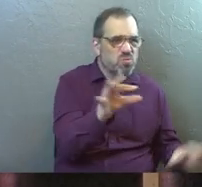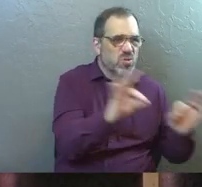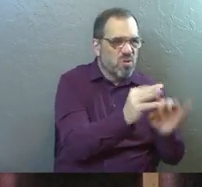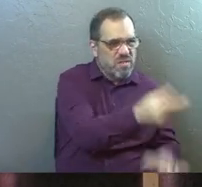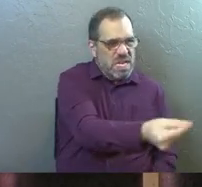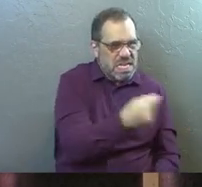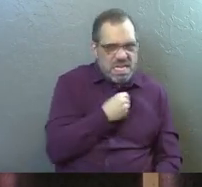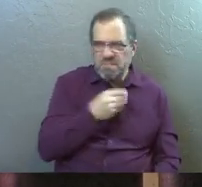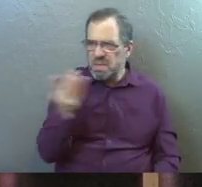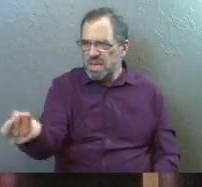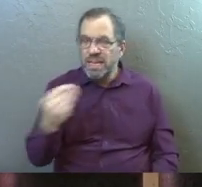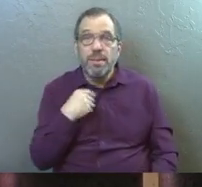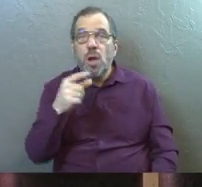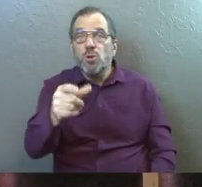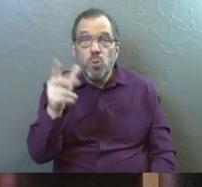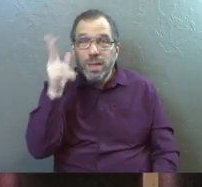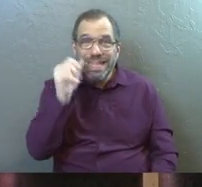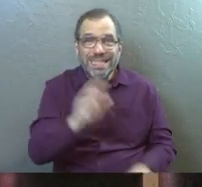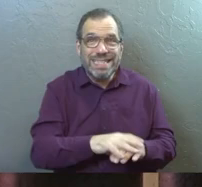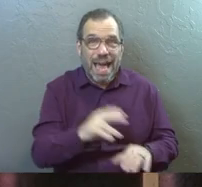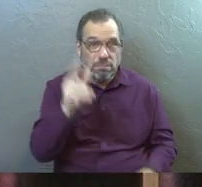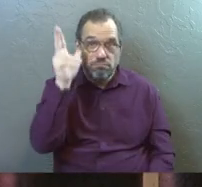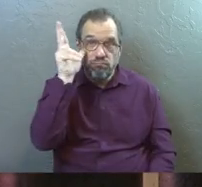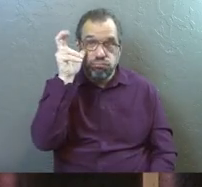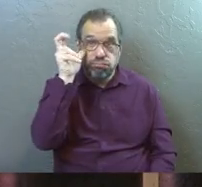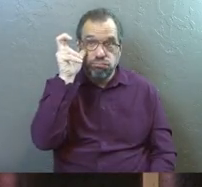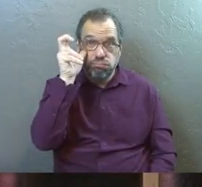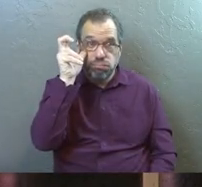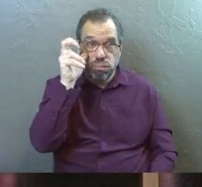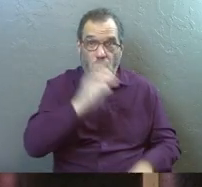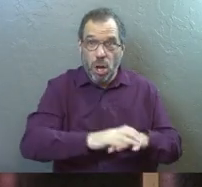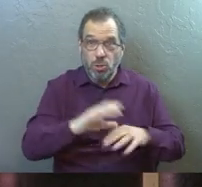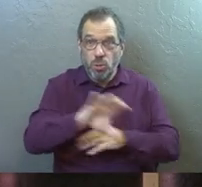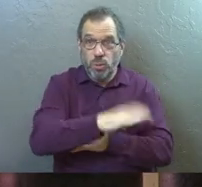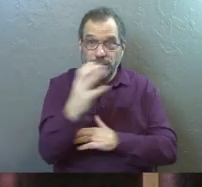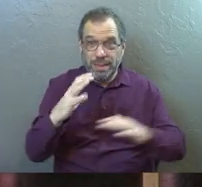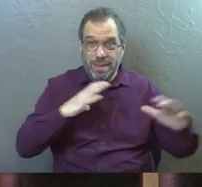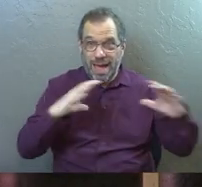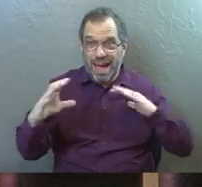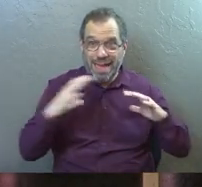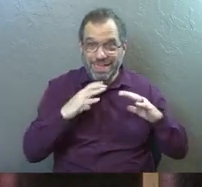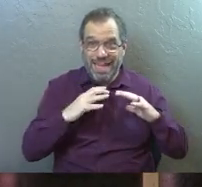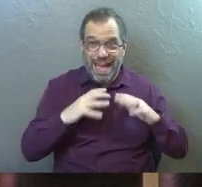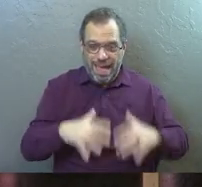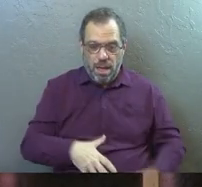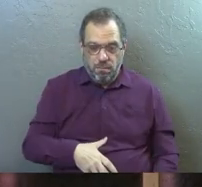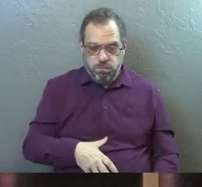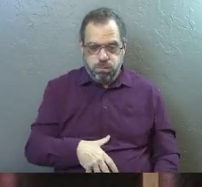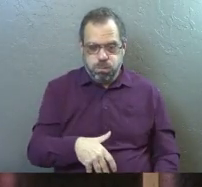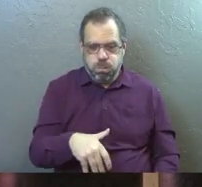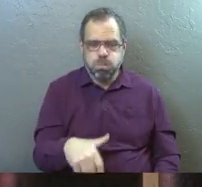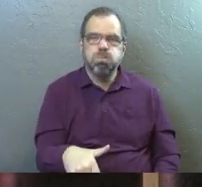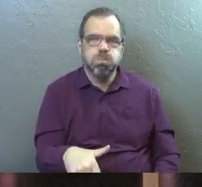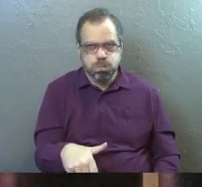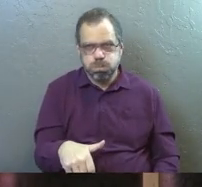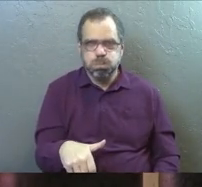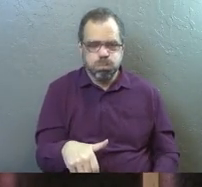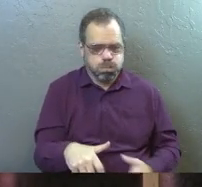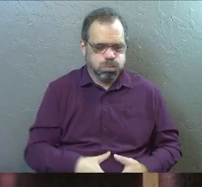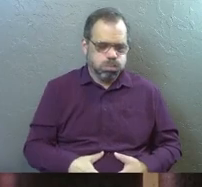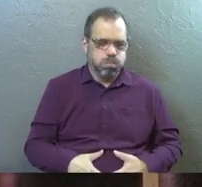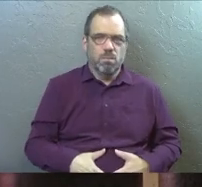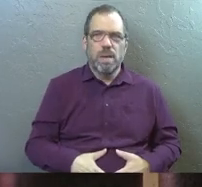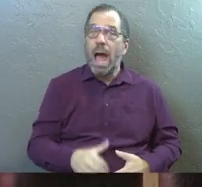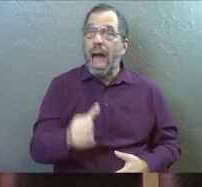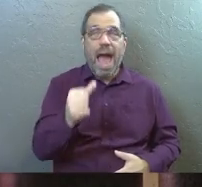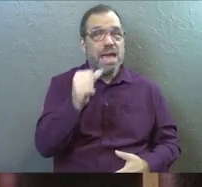now. See, many of us listen to that voice really, really well over the holidays, amen? And we're a few pounds heavier right now,